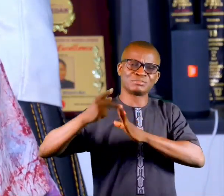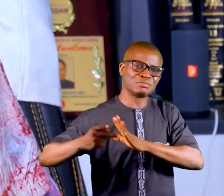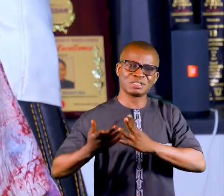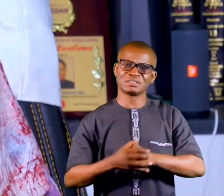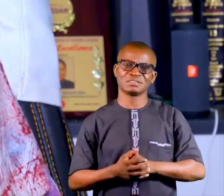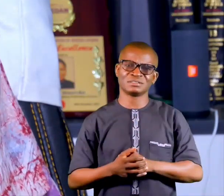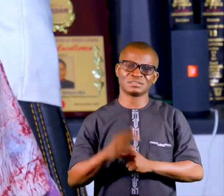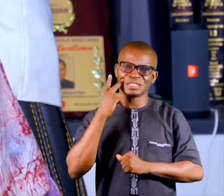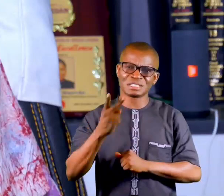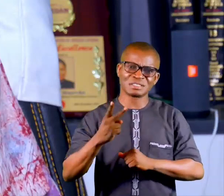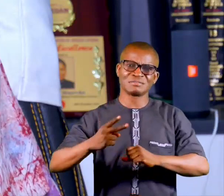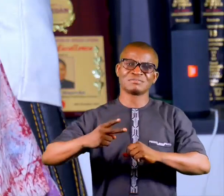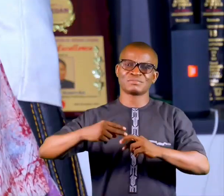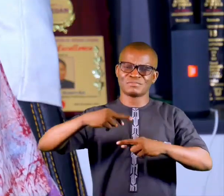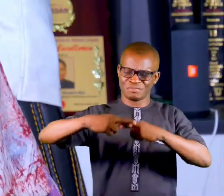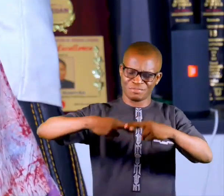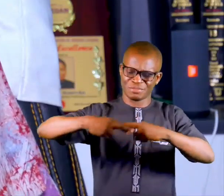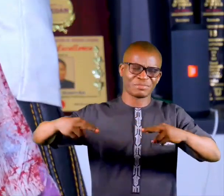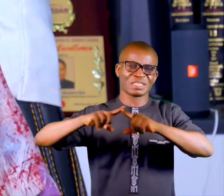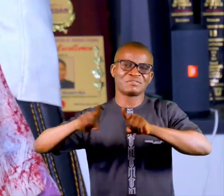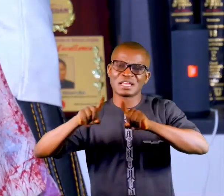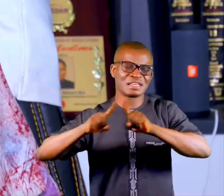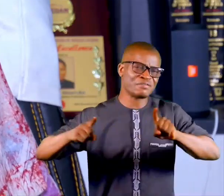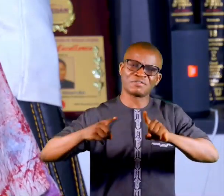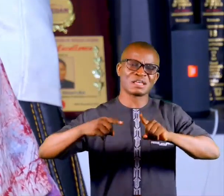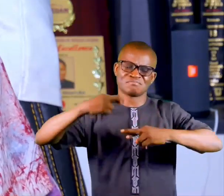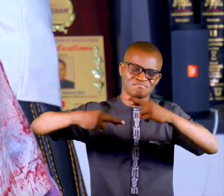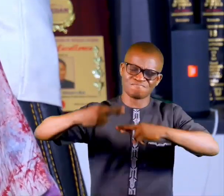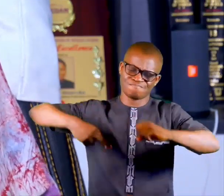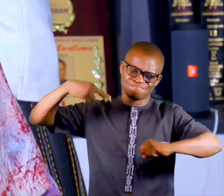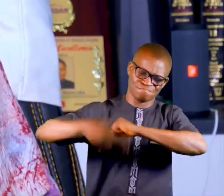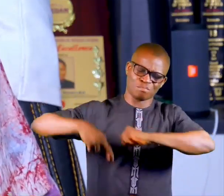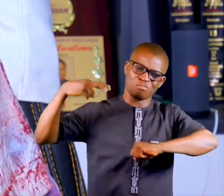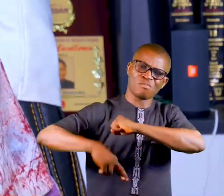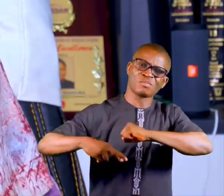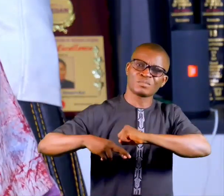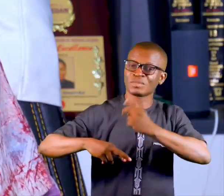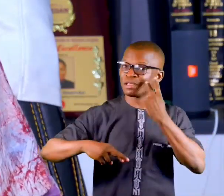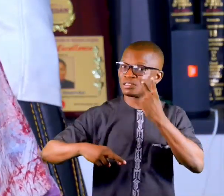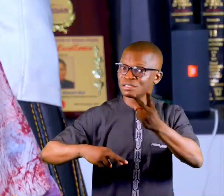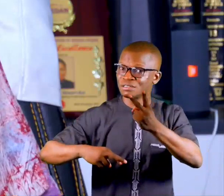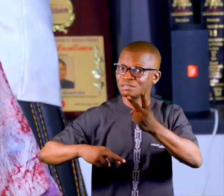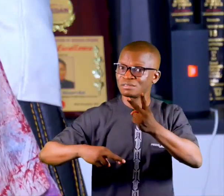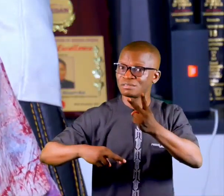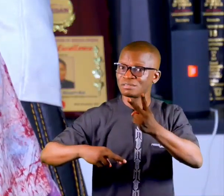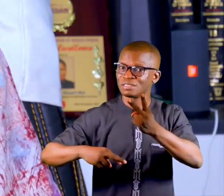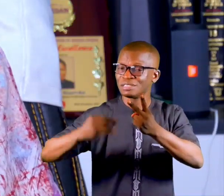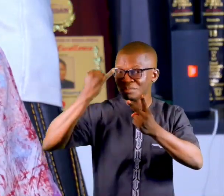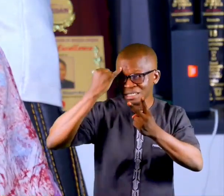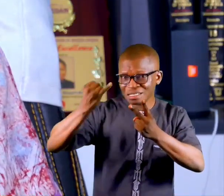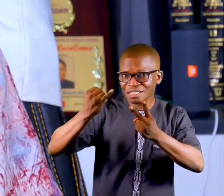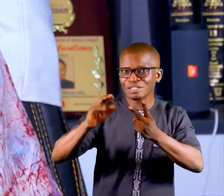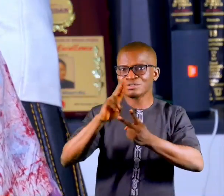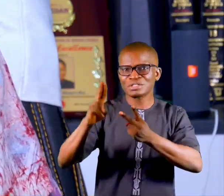to the house and beat her, used all sorts of weapons in brutalizing her, and crowned it up with